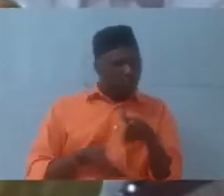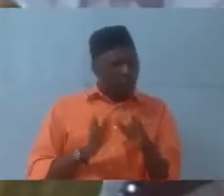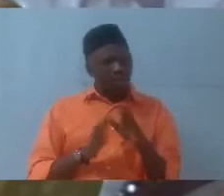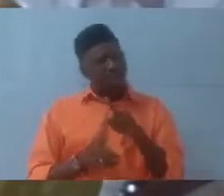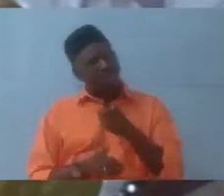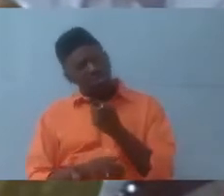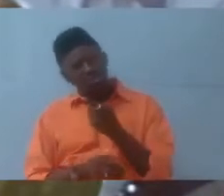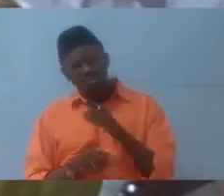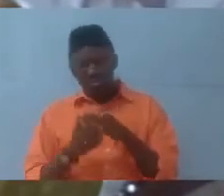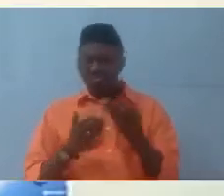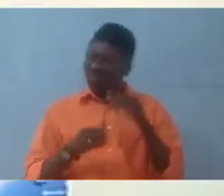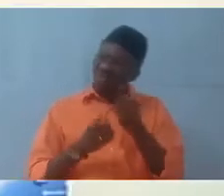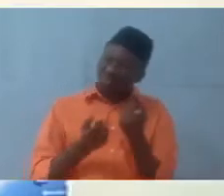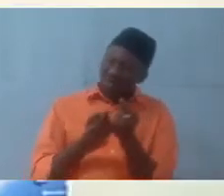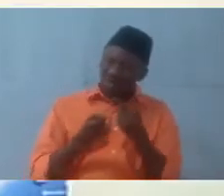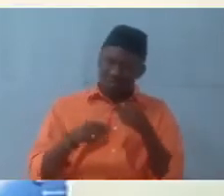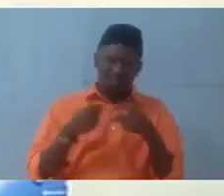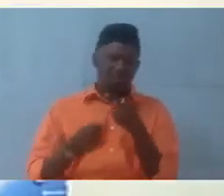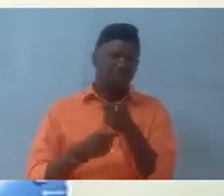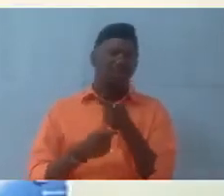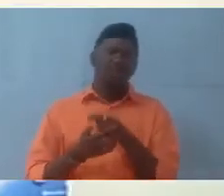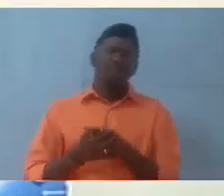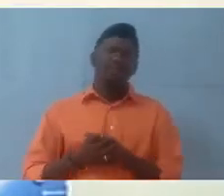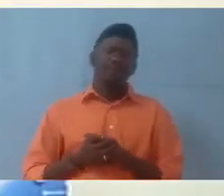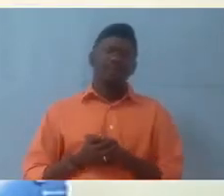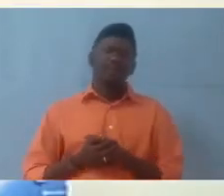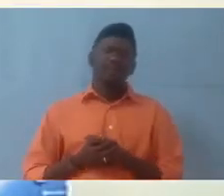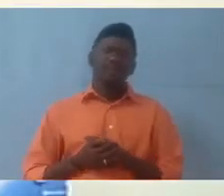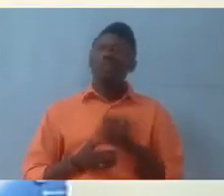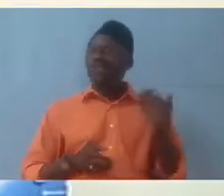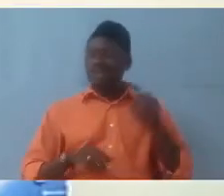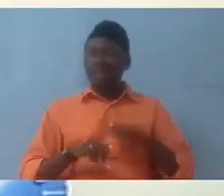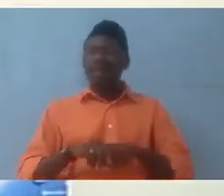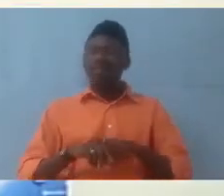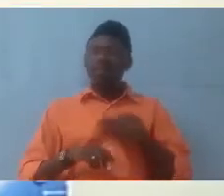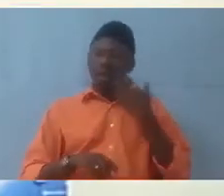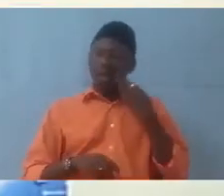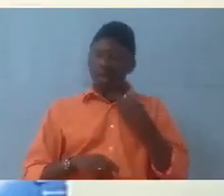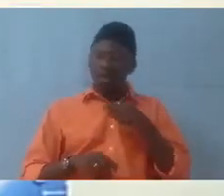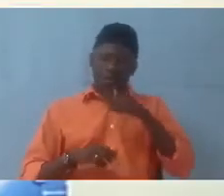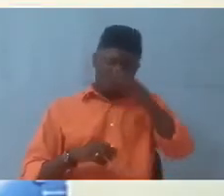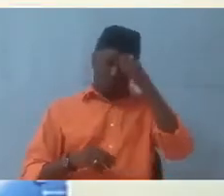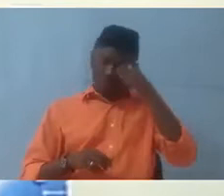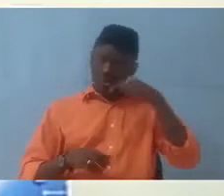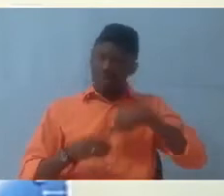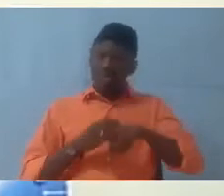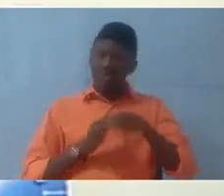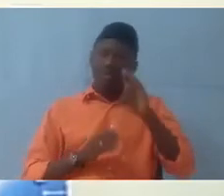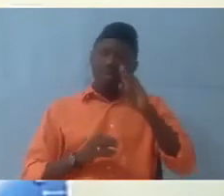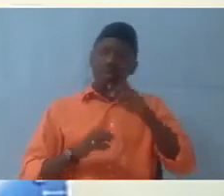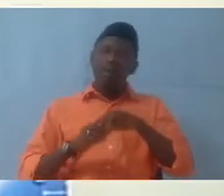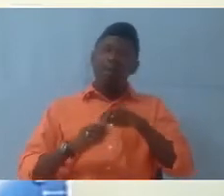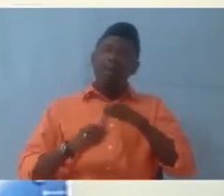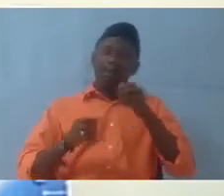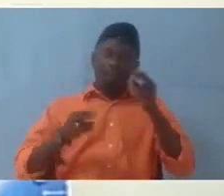dal amna lu ci xejem. And so when I sat on the bench, all of my colleagues at the time,